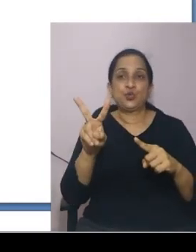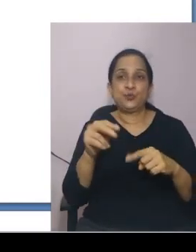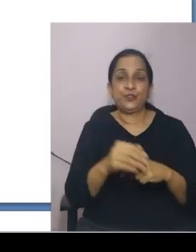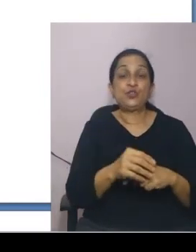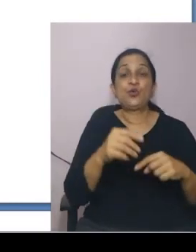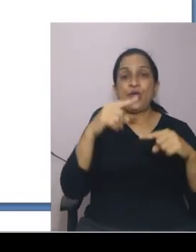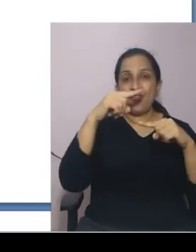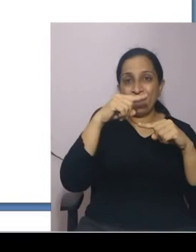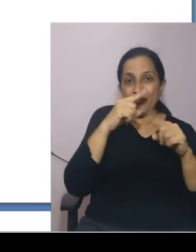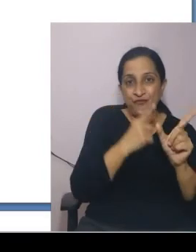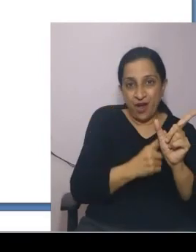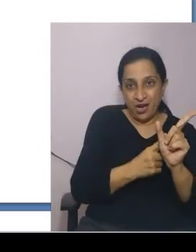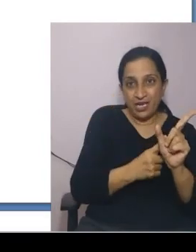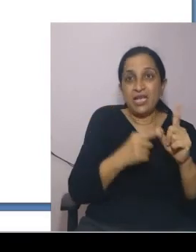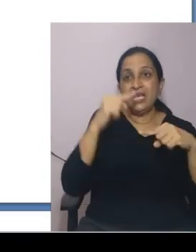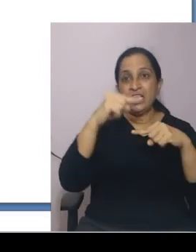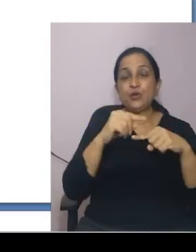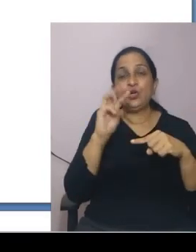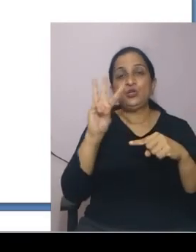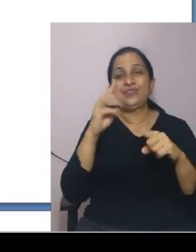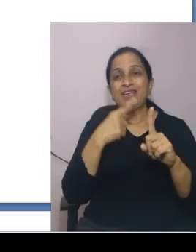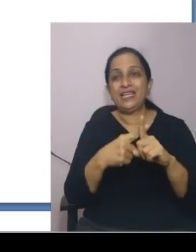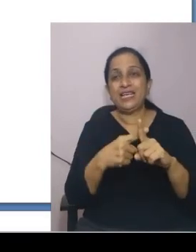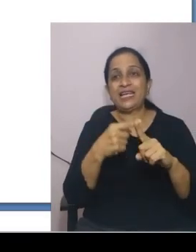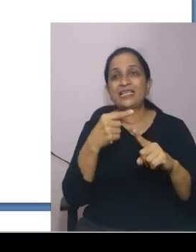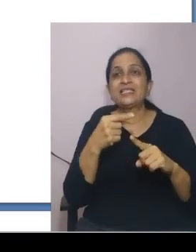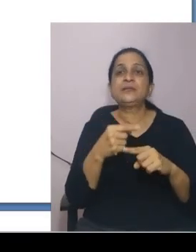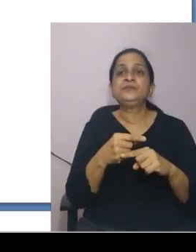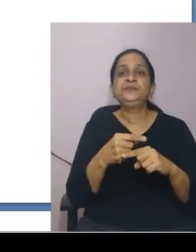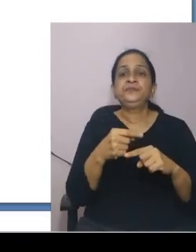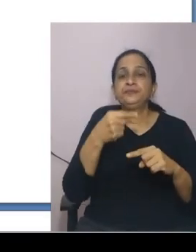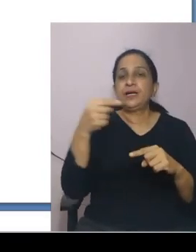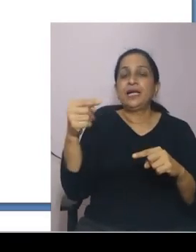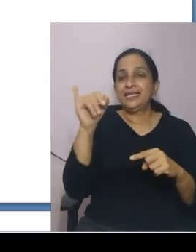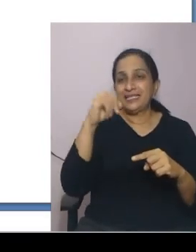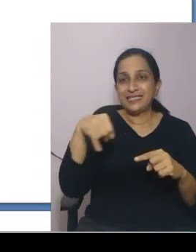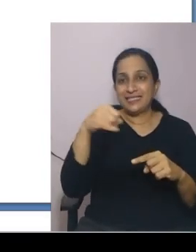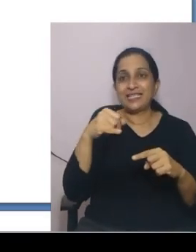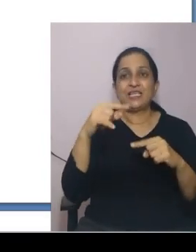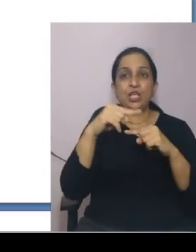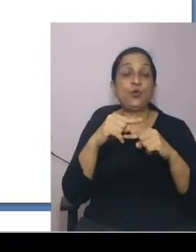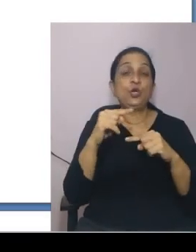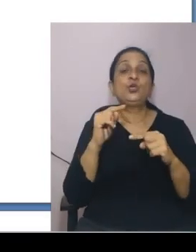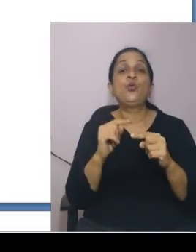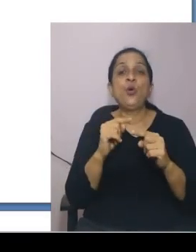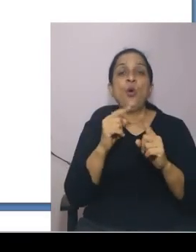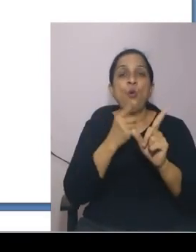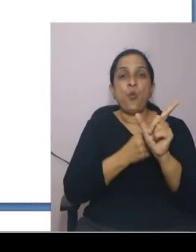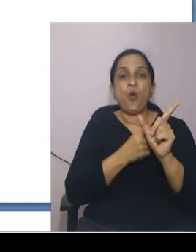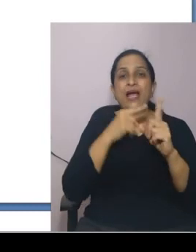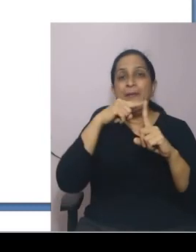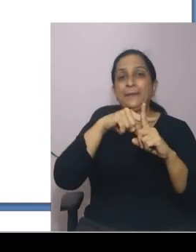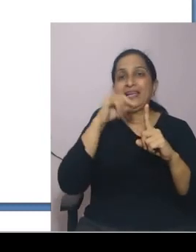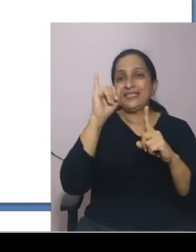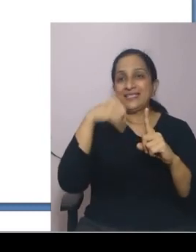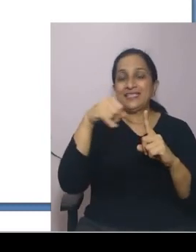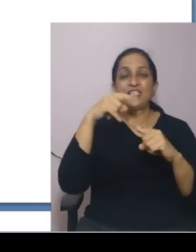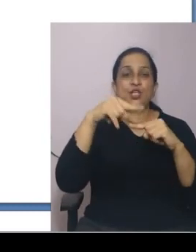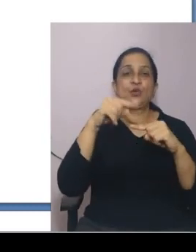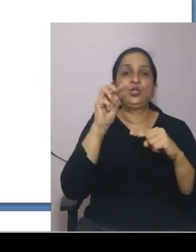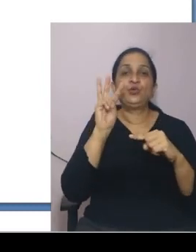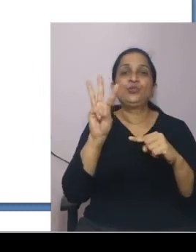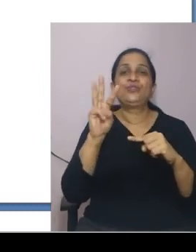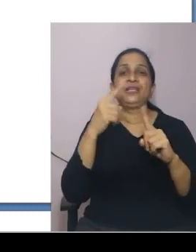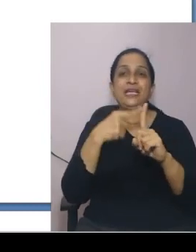and into bracket x minus x1 will be. So here y1 value is 0, then